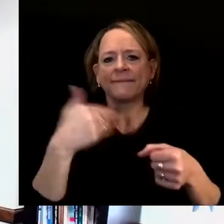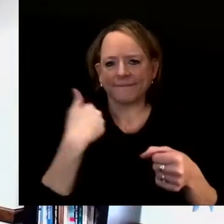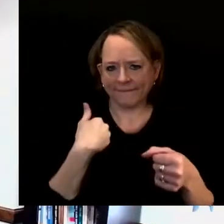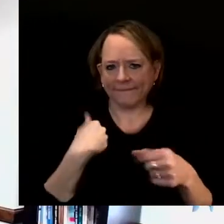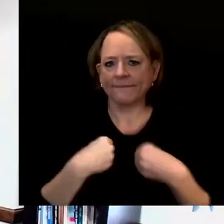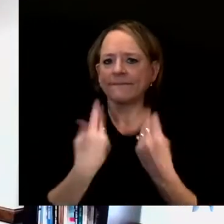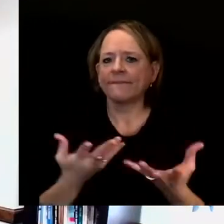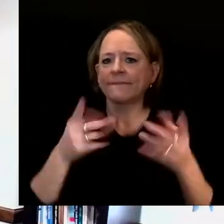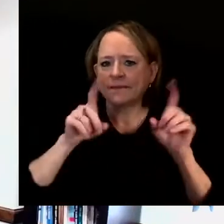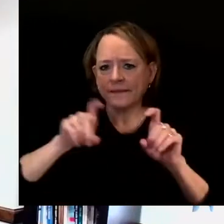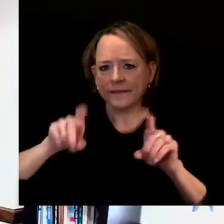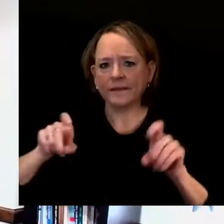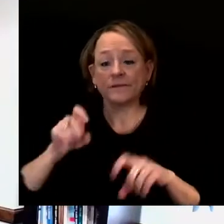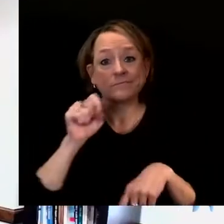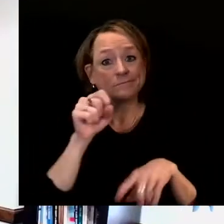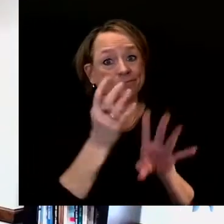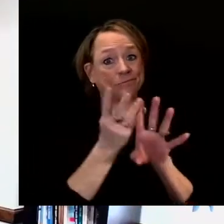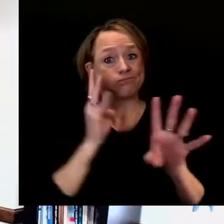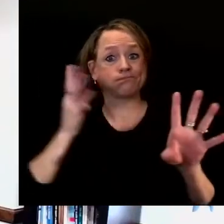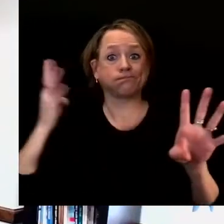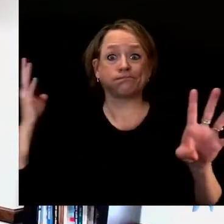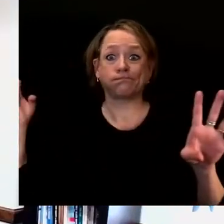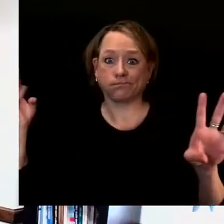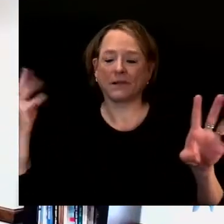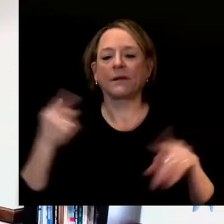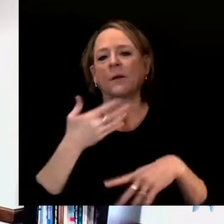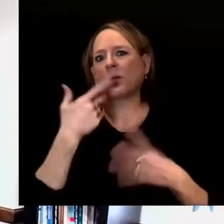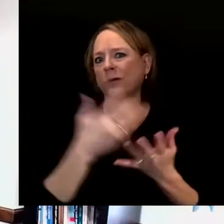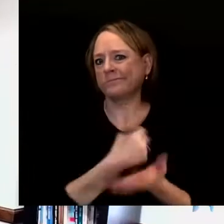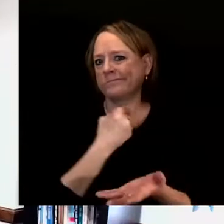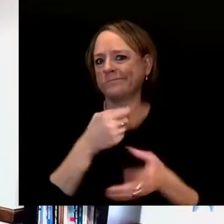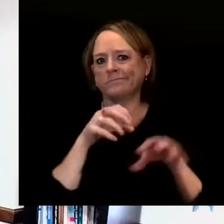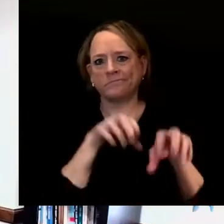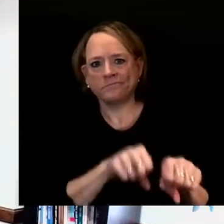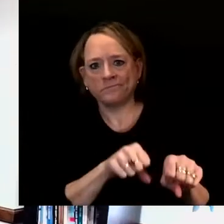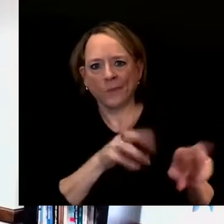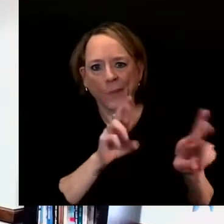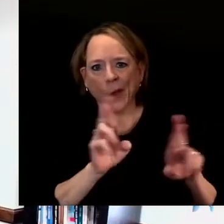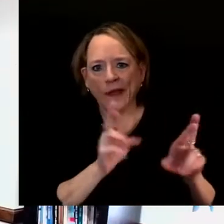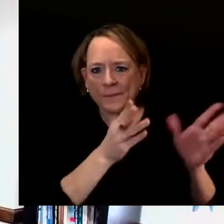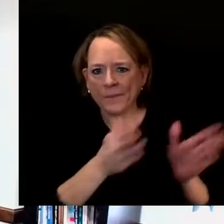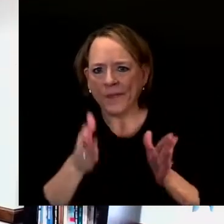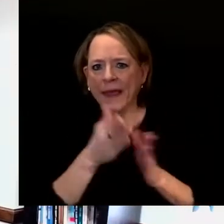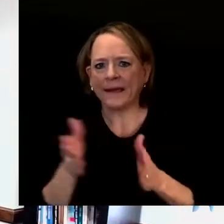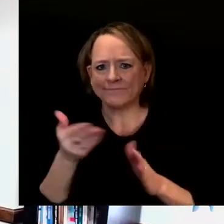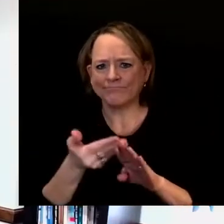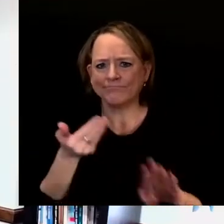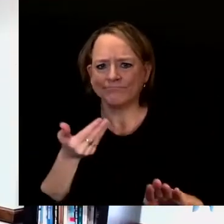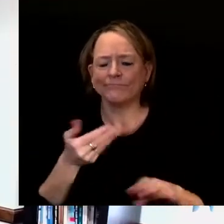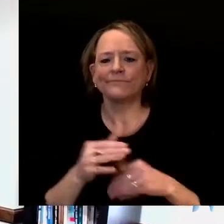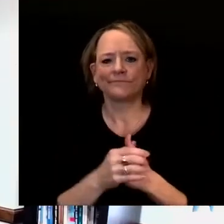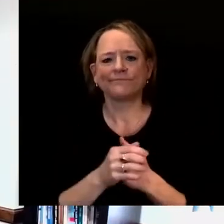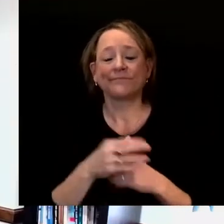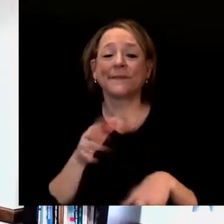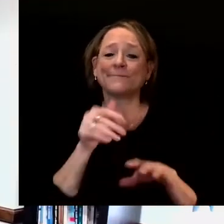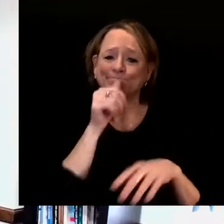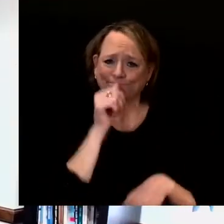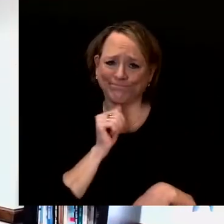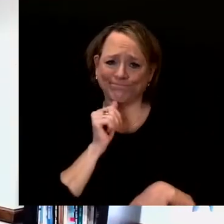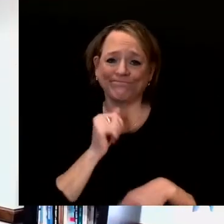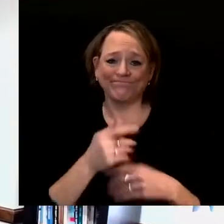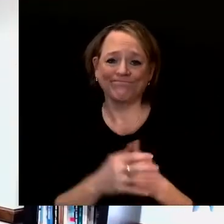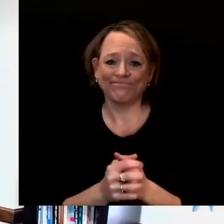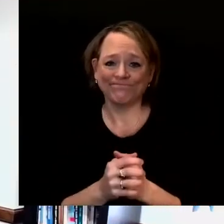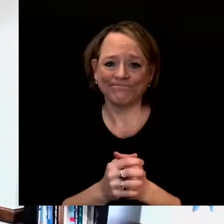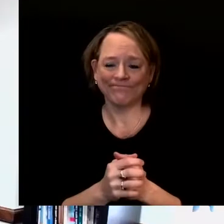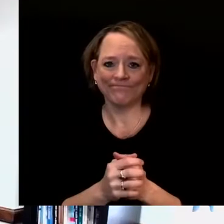possible, and please be patient with staff at those sites. At-home specimen collection kits are also available at no cost to